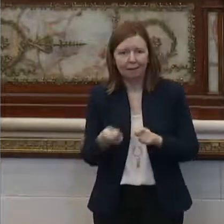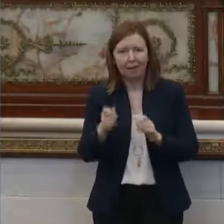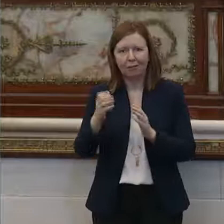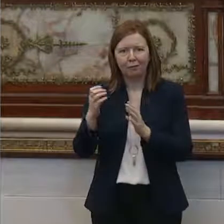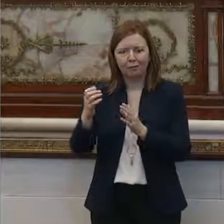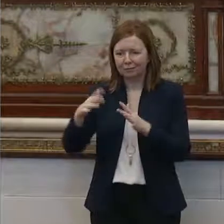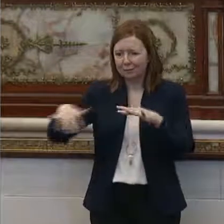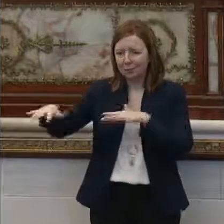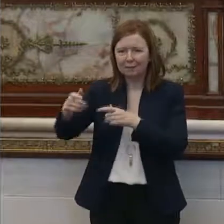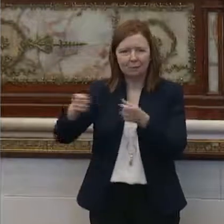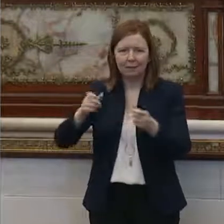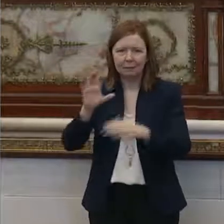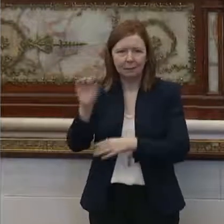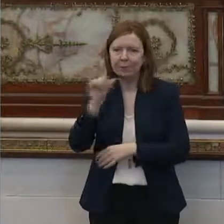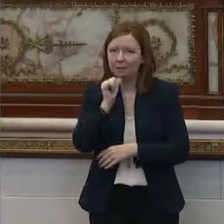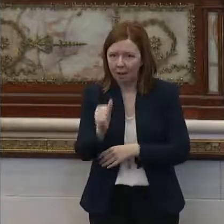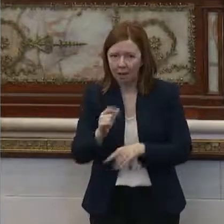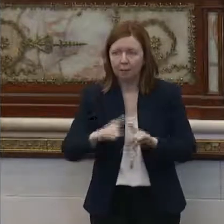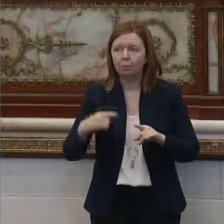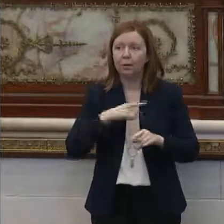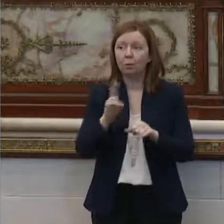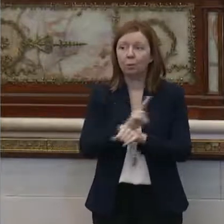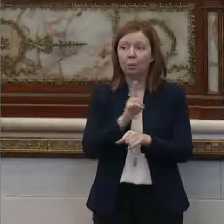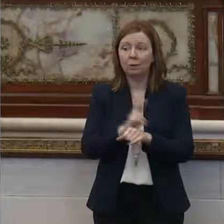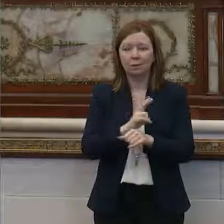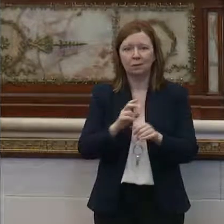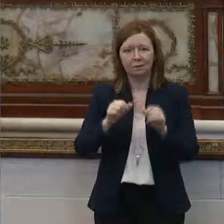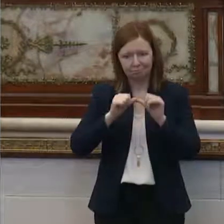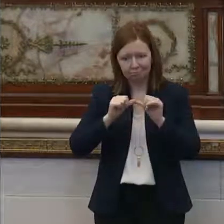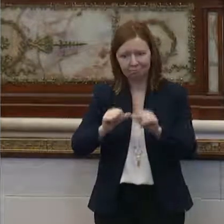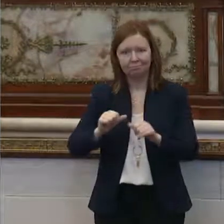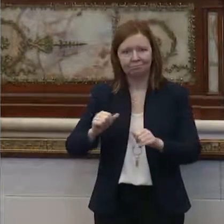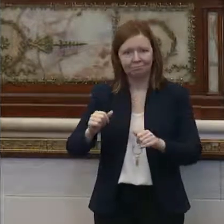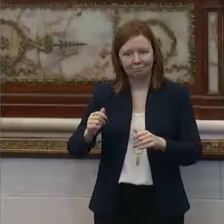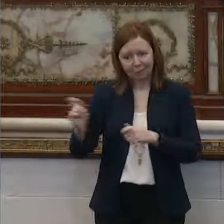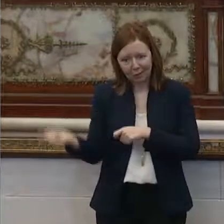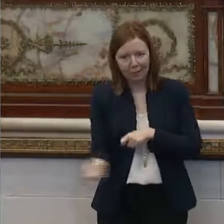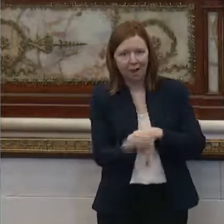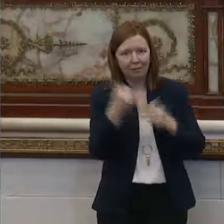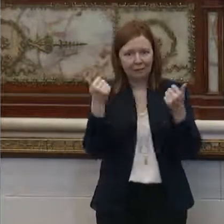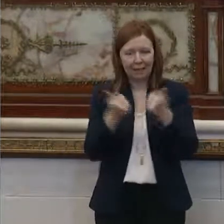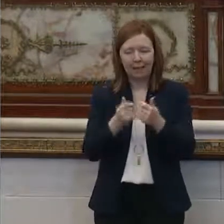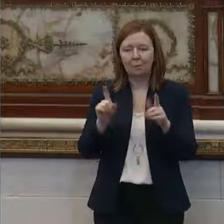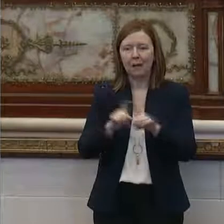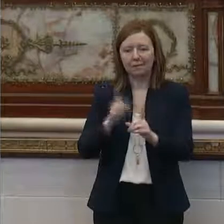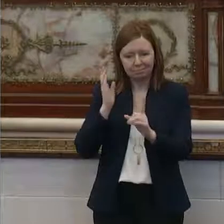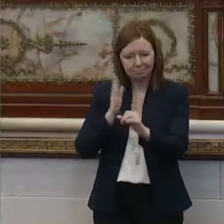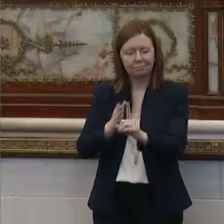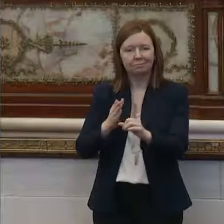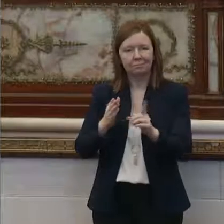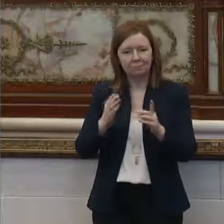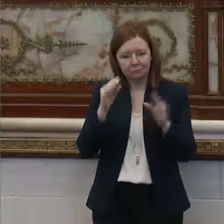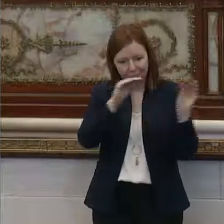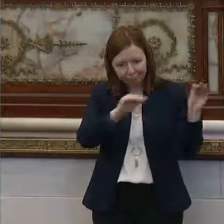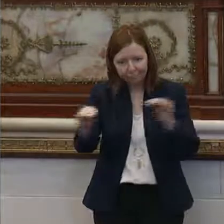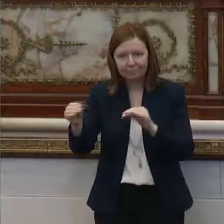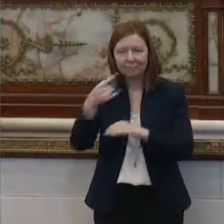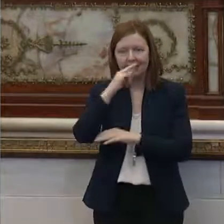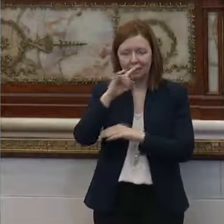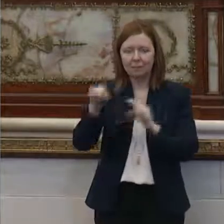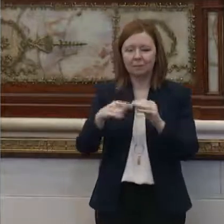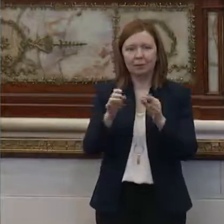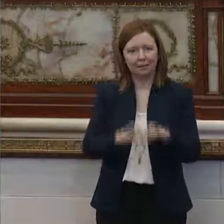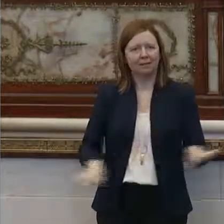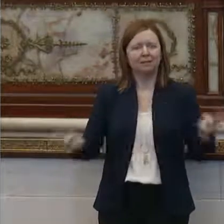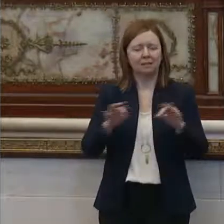company. However, we use the lifelong game of golf as the vehicle to seamlessly teach kids essential